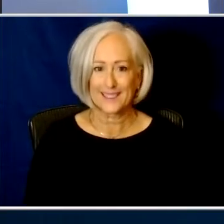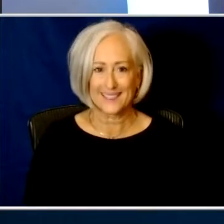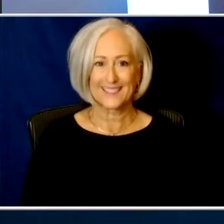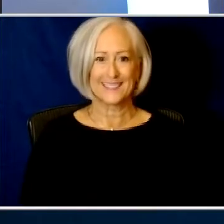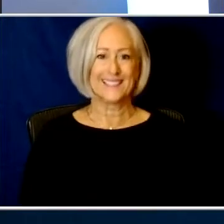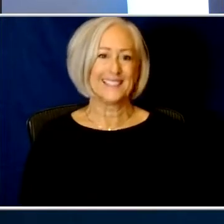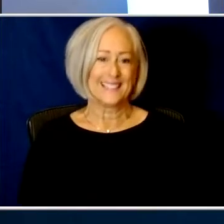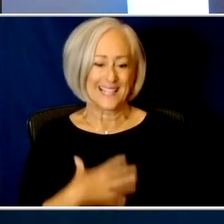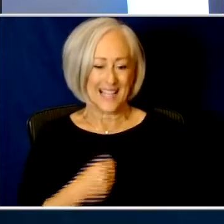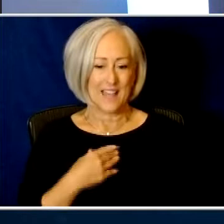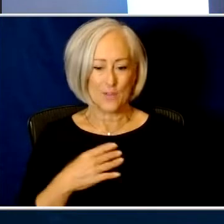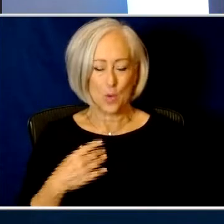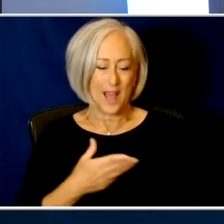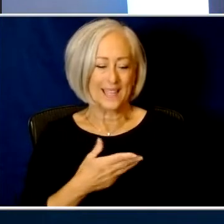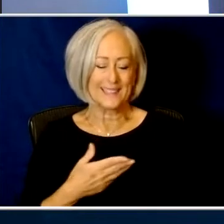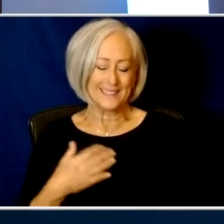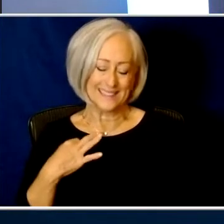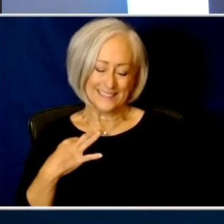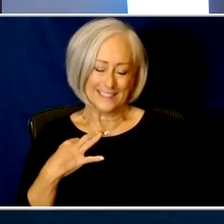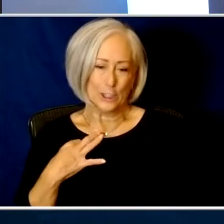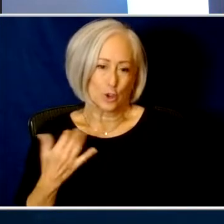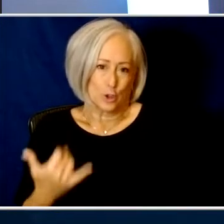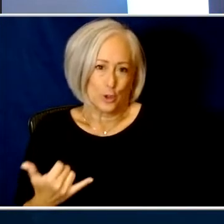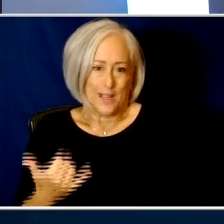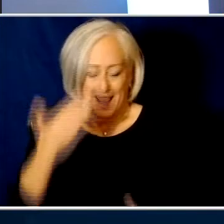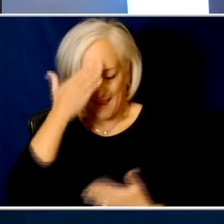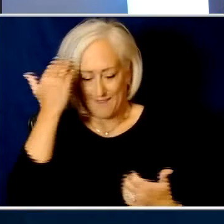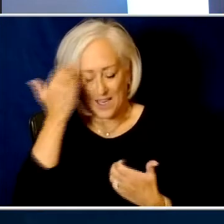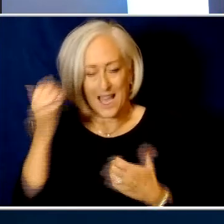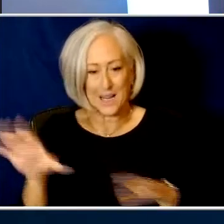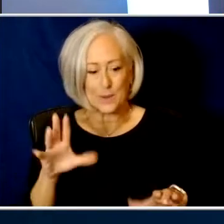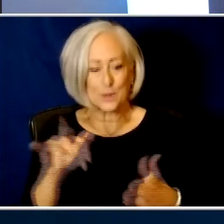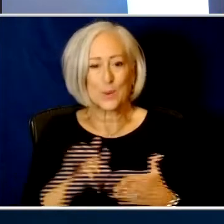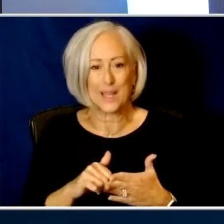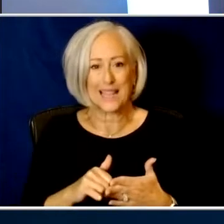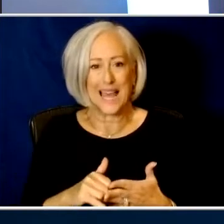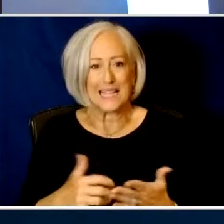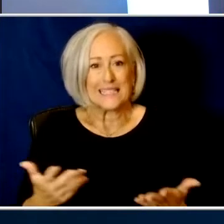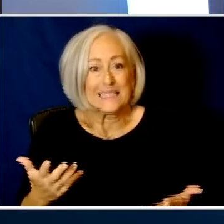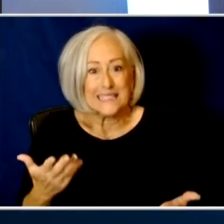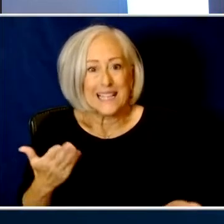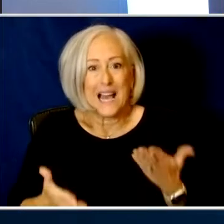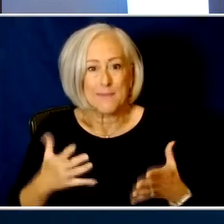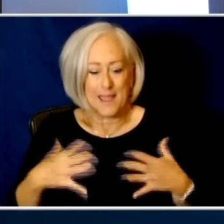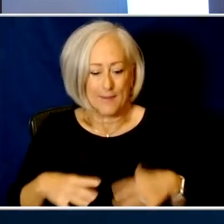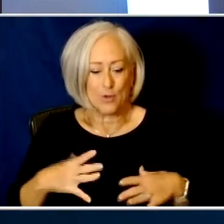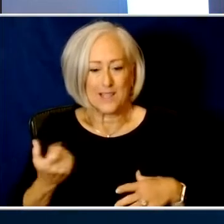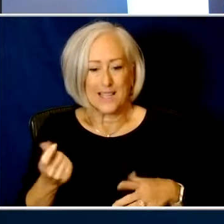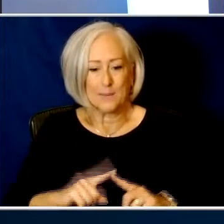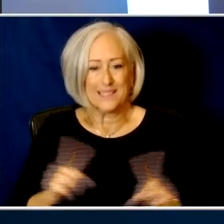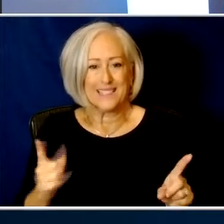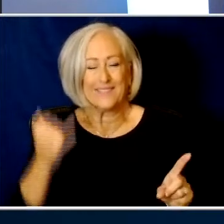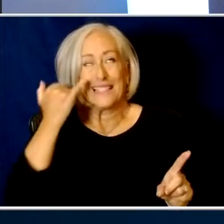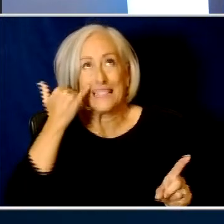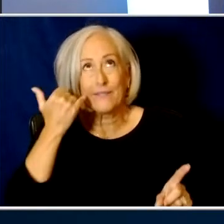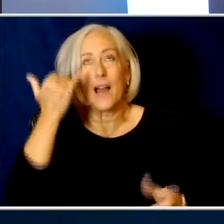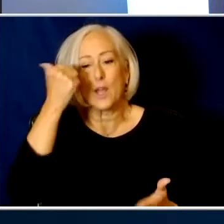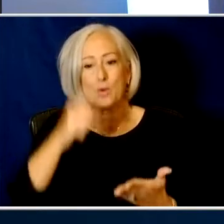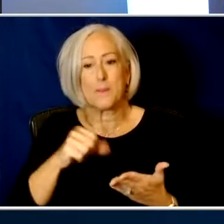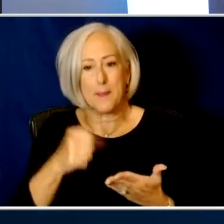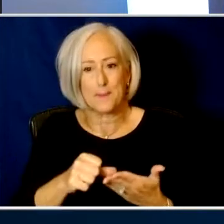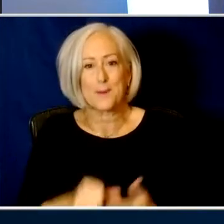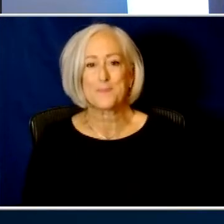today. Okay, it's just Okay. what I put on. I kind of forgot I was doing this, and I may have dressed a little differently if I'd remembered. Okay. While